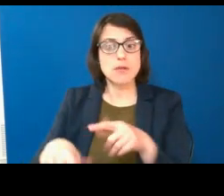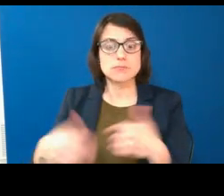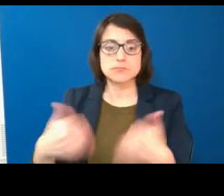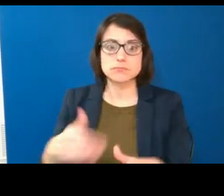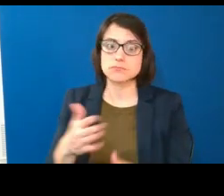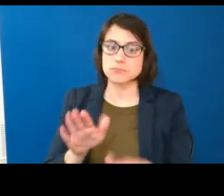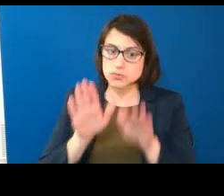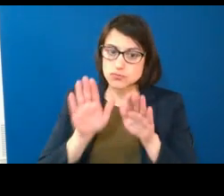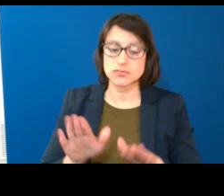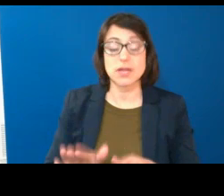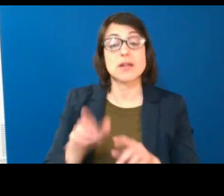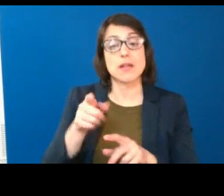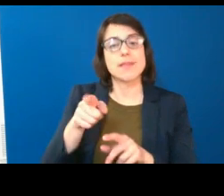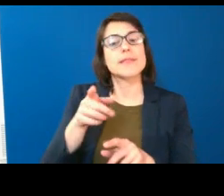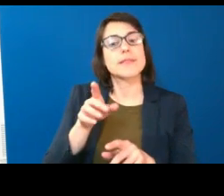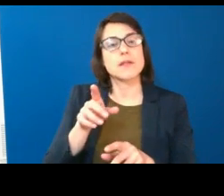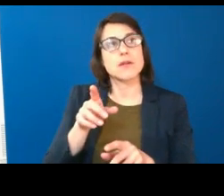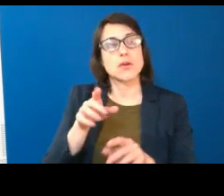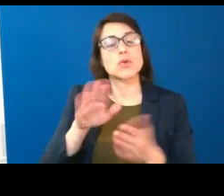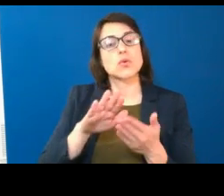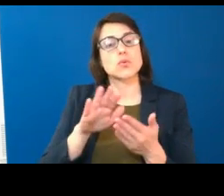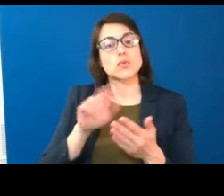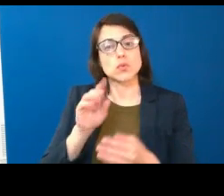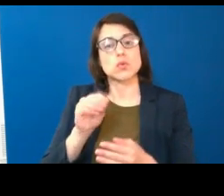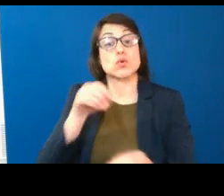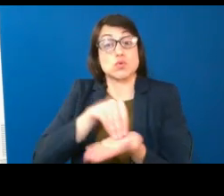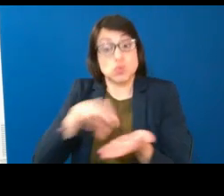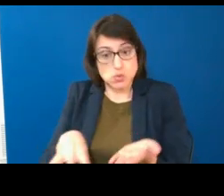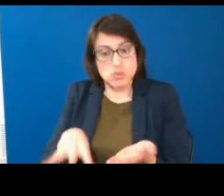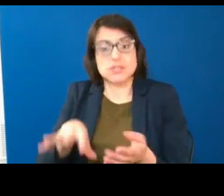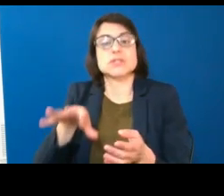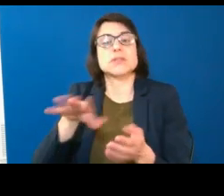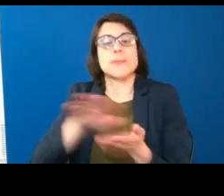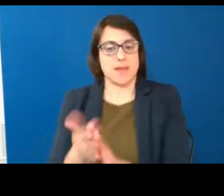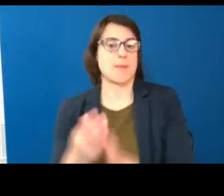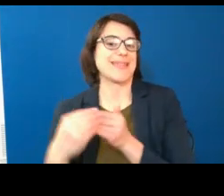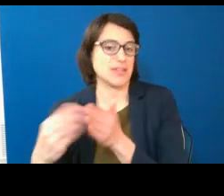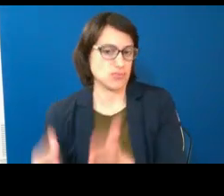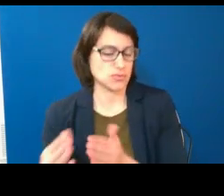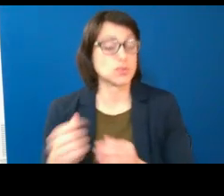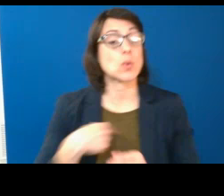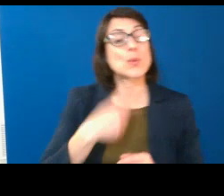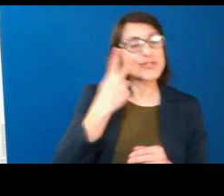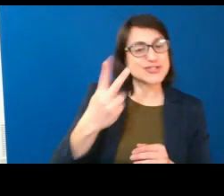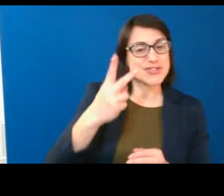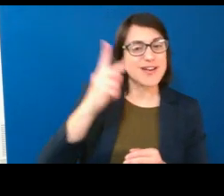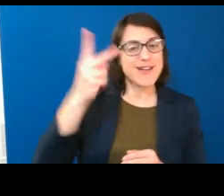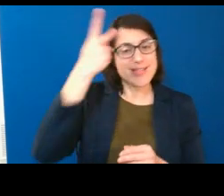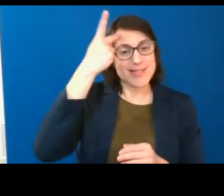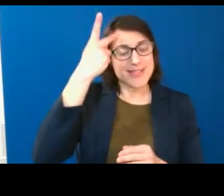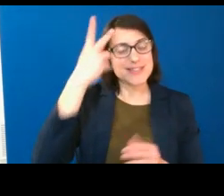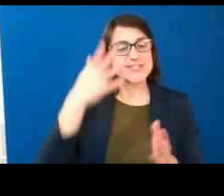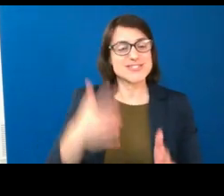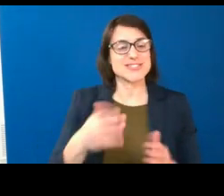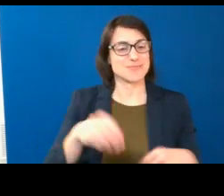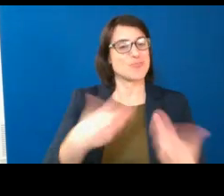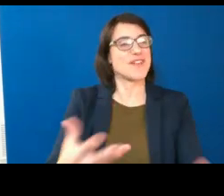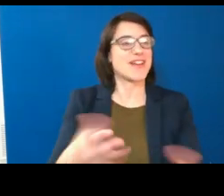be the leaders. And so we saw elected officials, providing certificates of appreciation